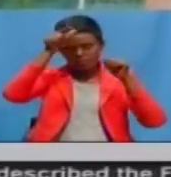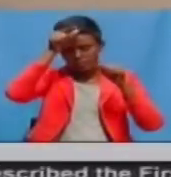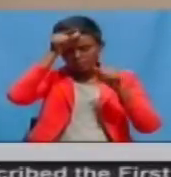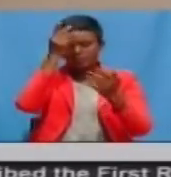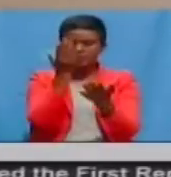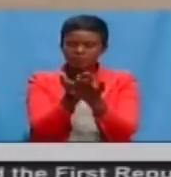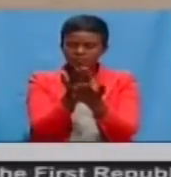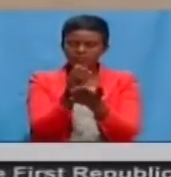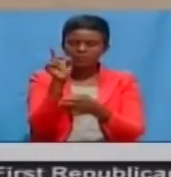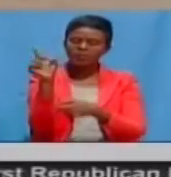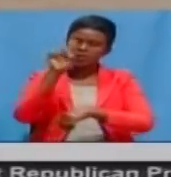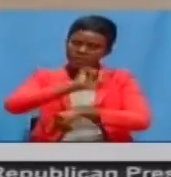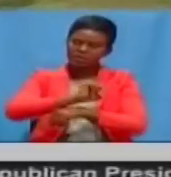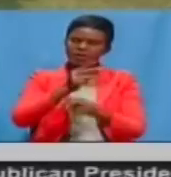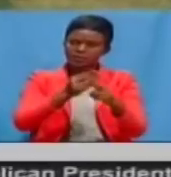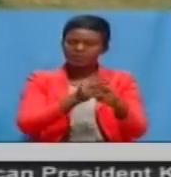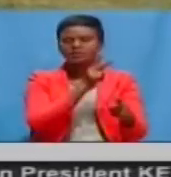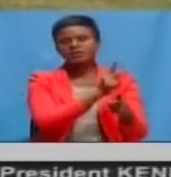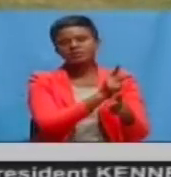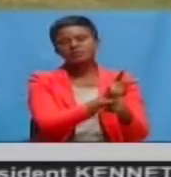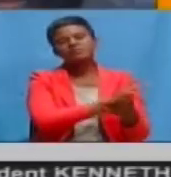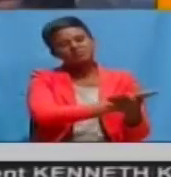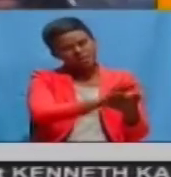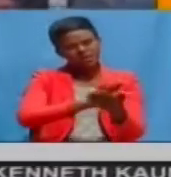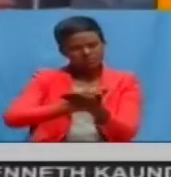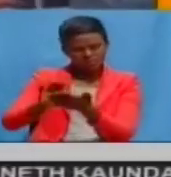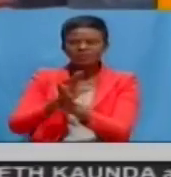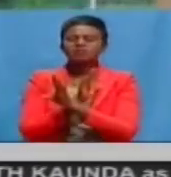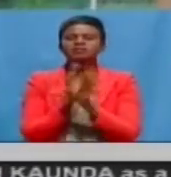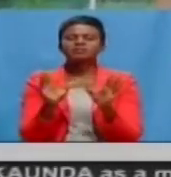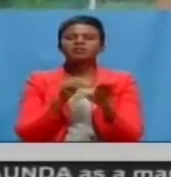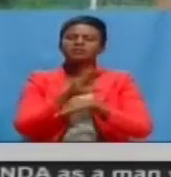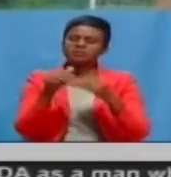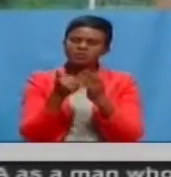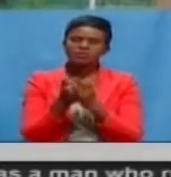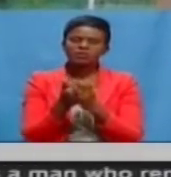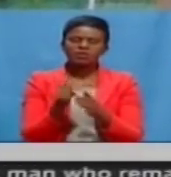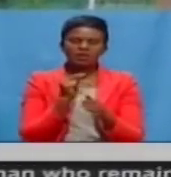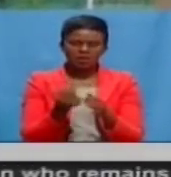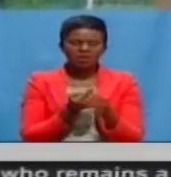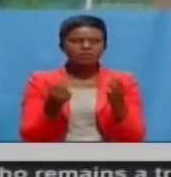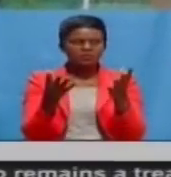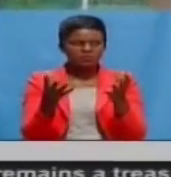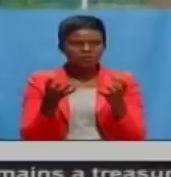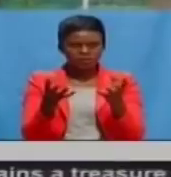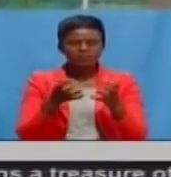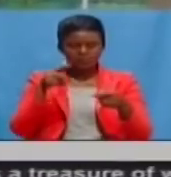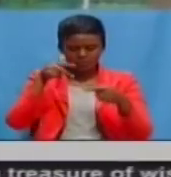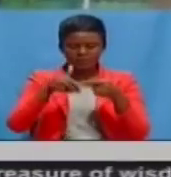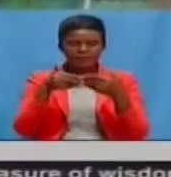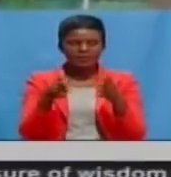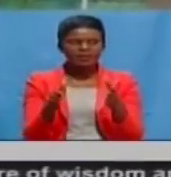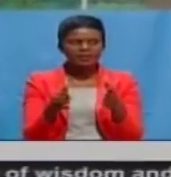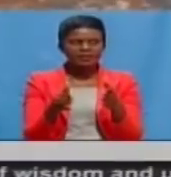day in a month should be set aside for cleaning by all Zambians. This is a campaign we want to launch this month